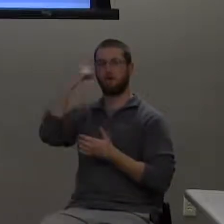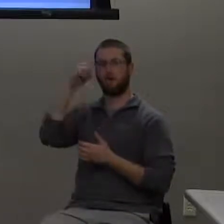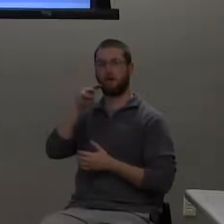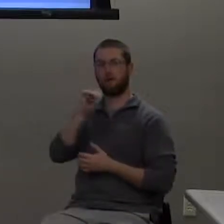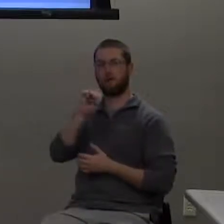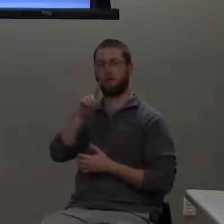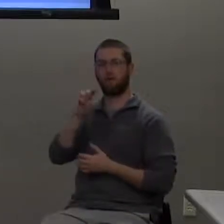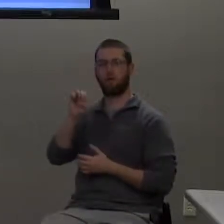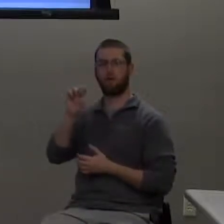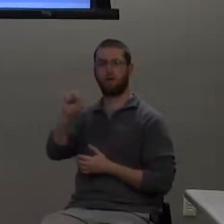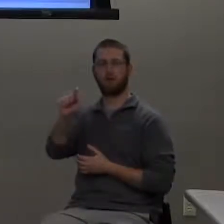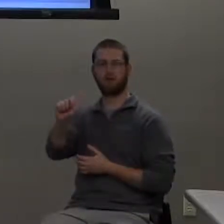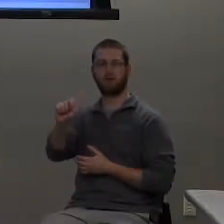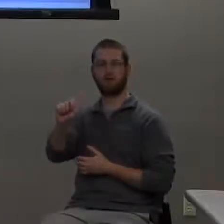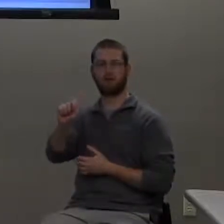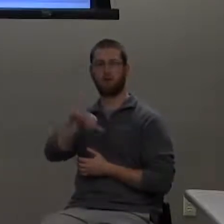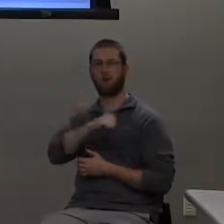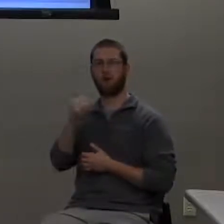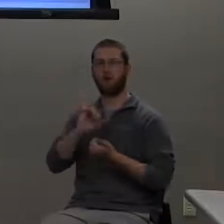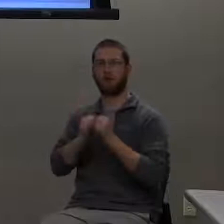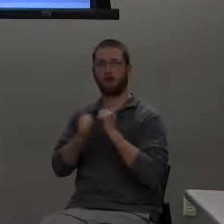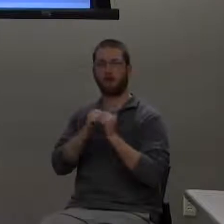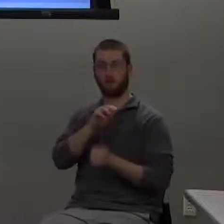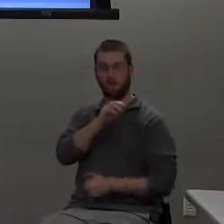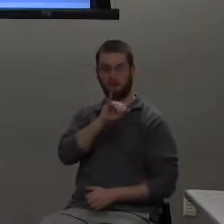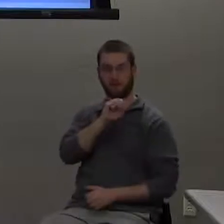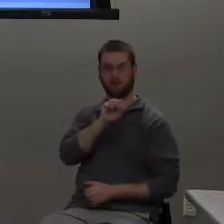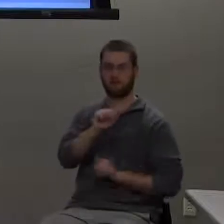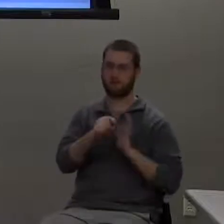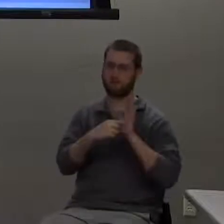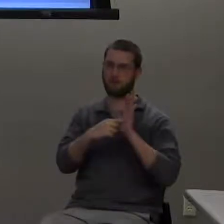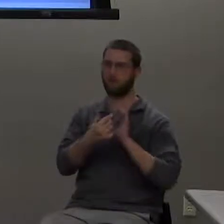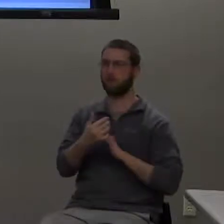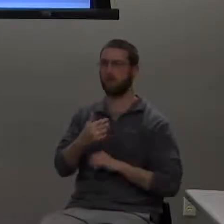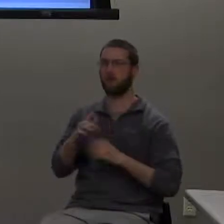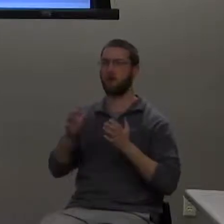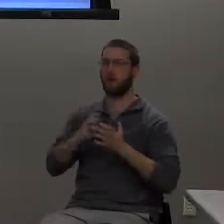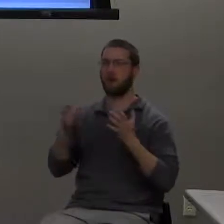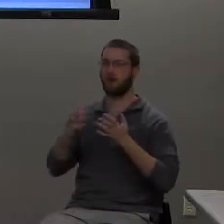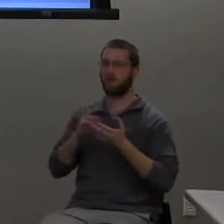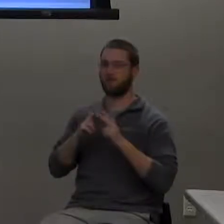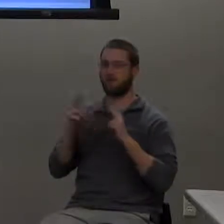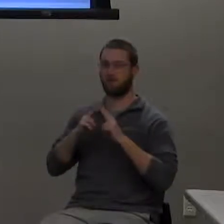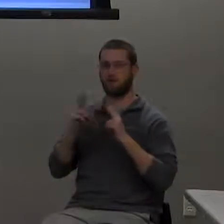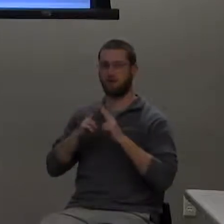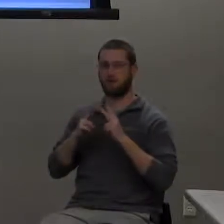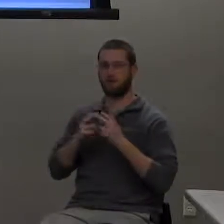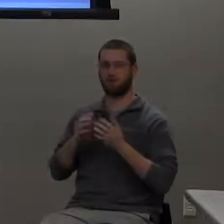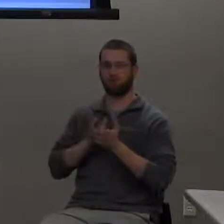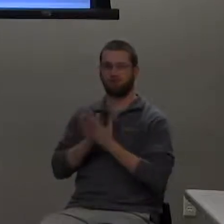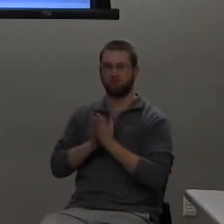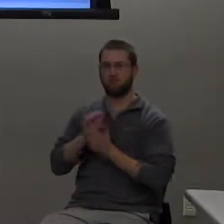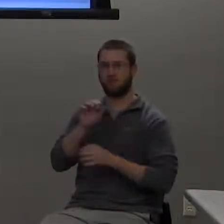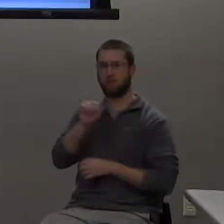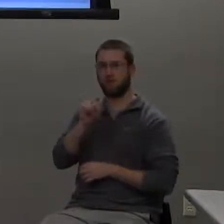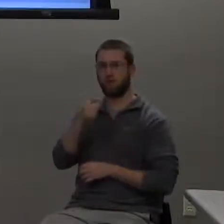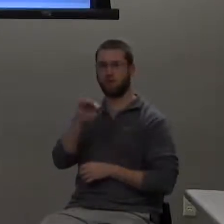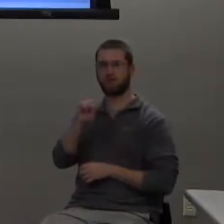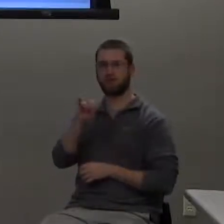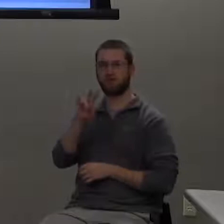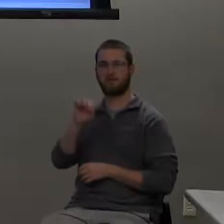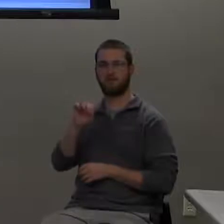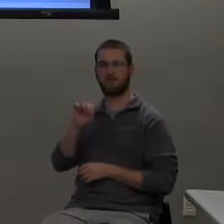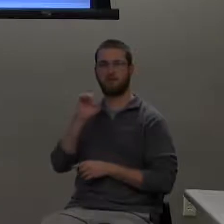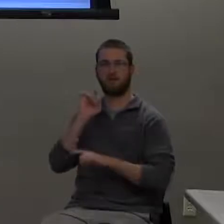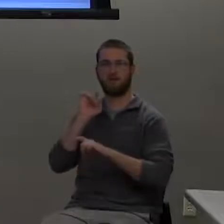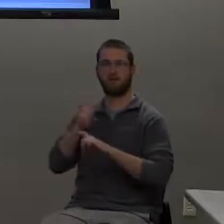of our direct competitors are a lot more aggressive. Mississippi, for example, is one of them that is a lot more aggressive than us in terms of providing incentives. And that's important to